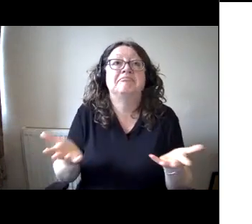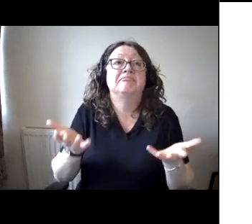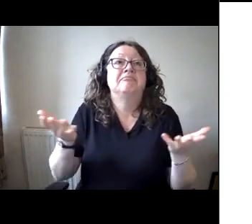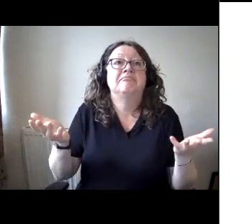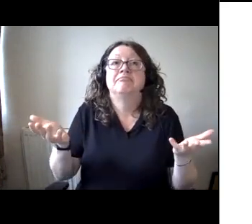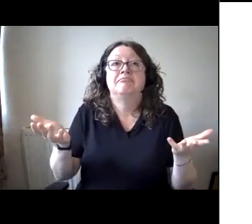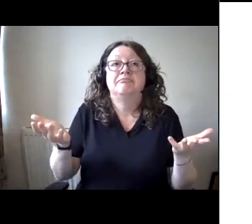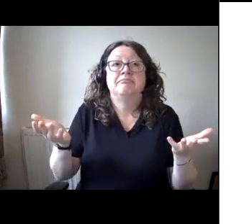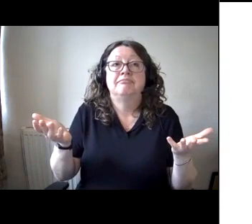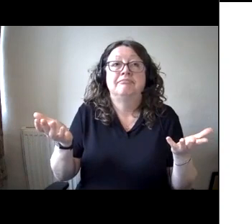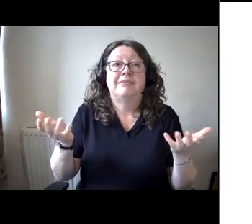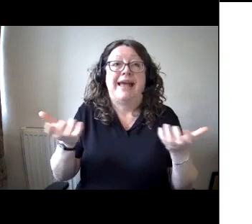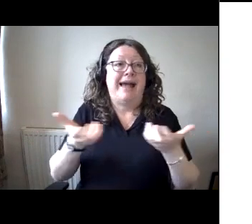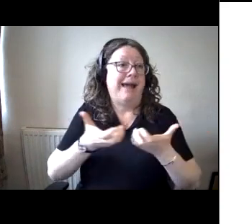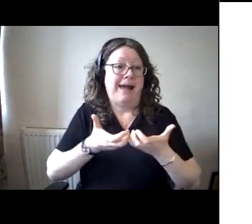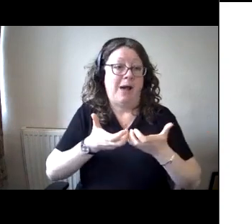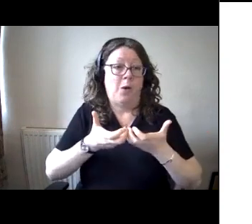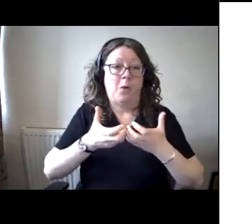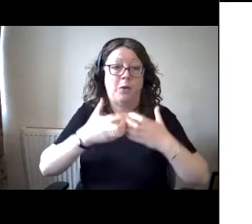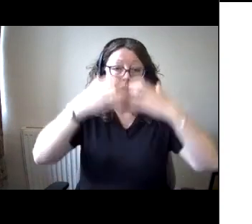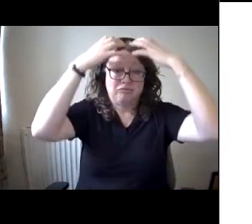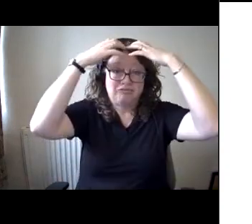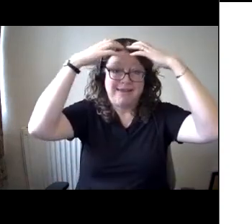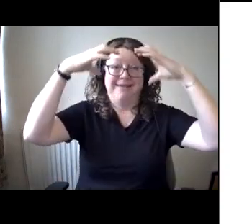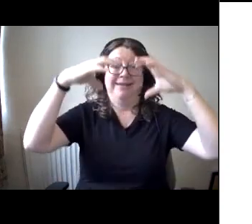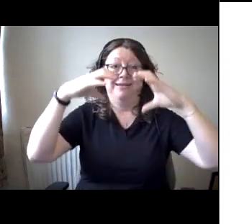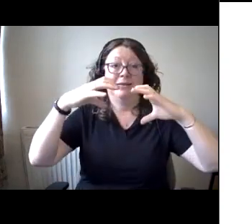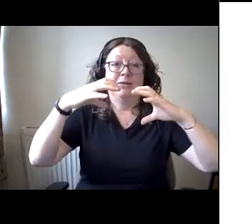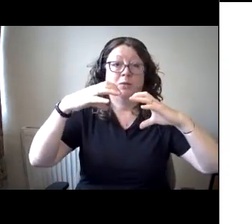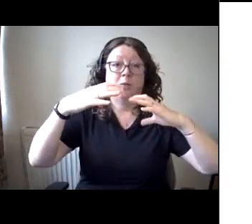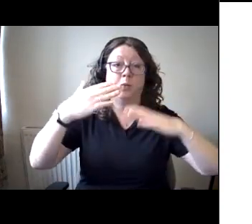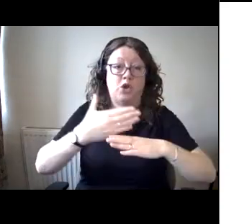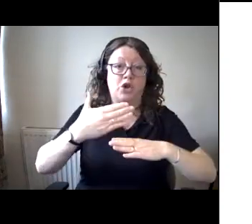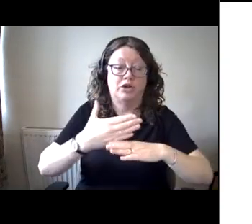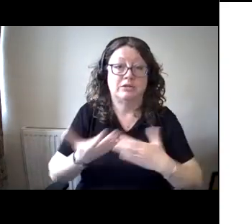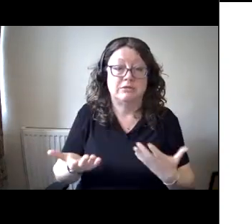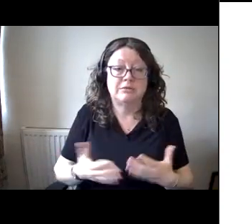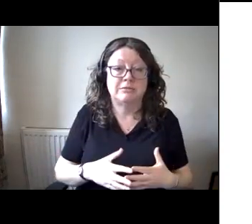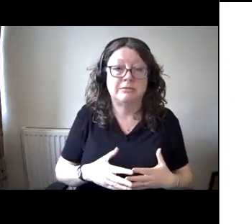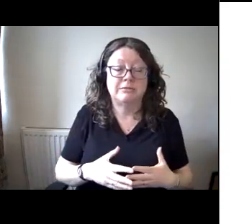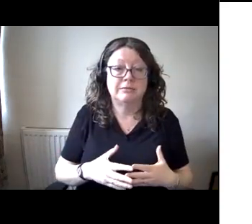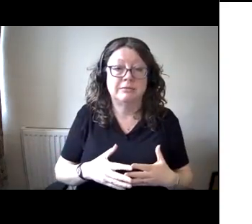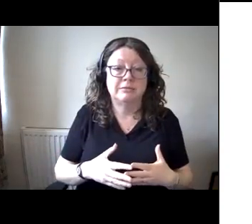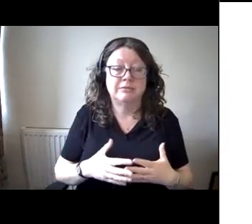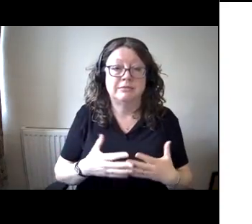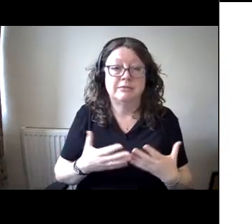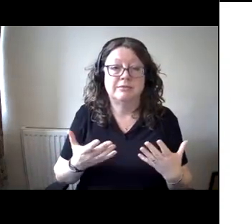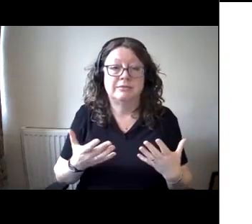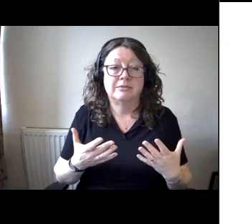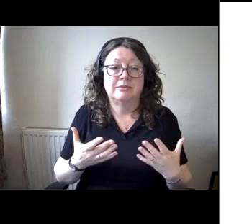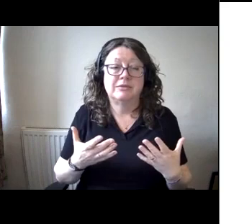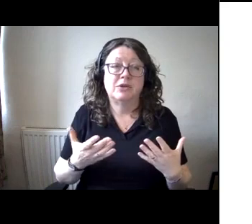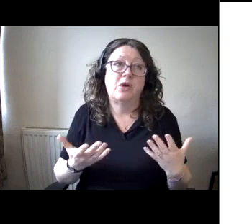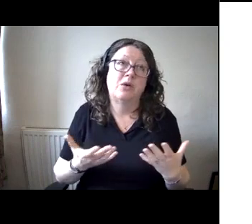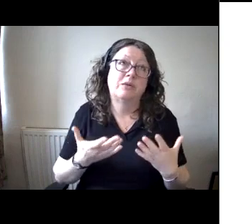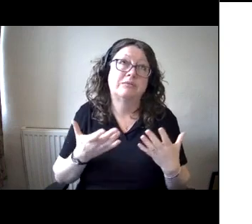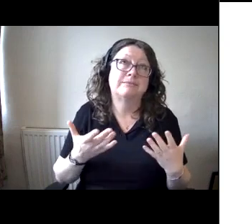how people's brains work. So it's the idea